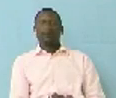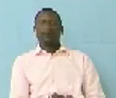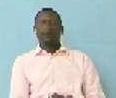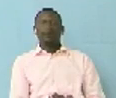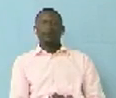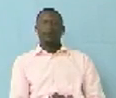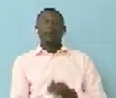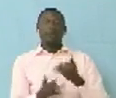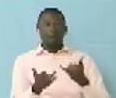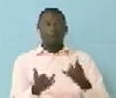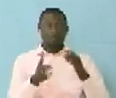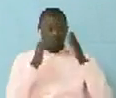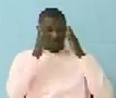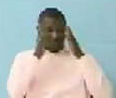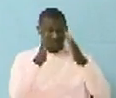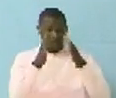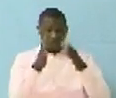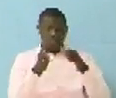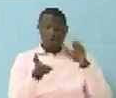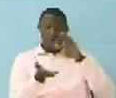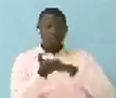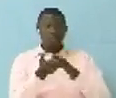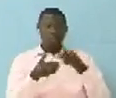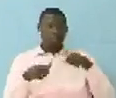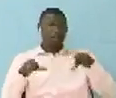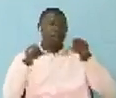Let us focus on that point.